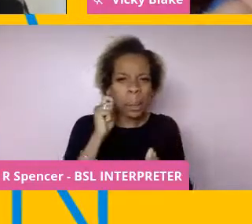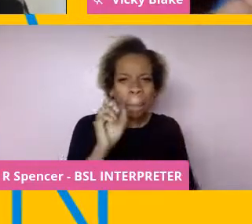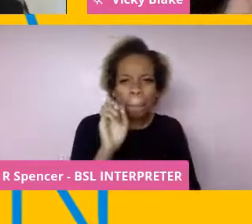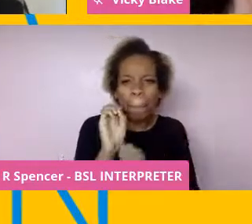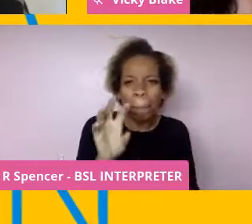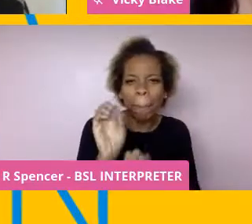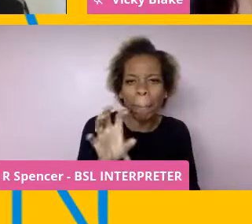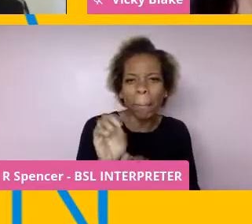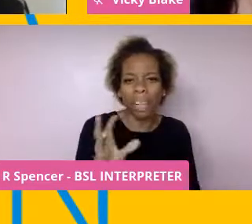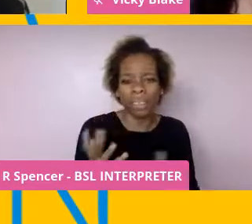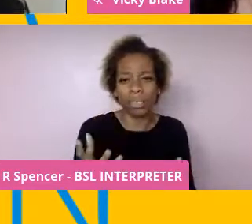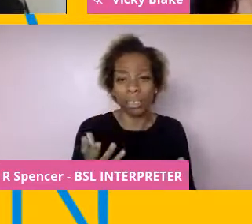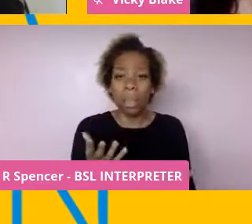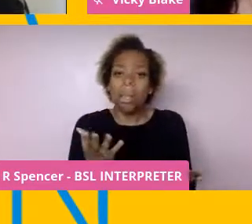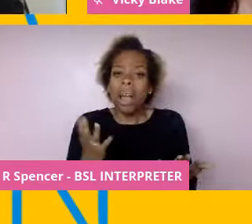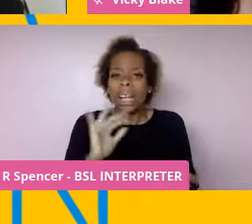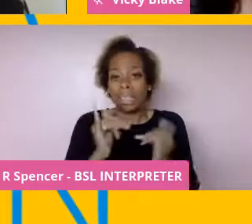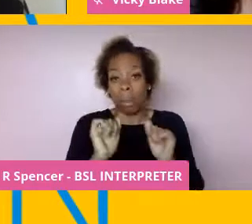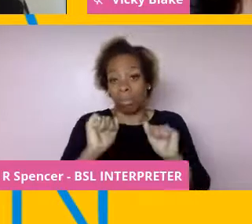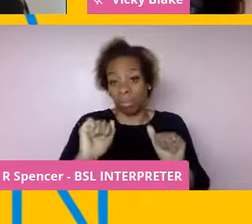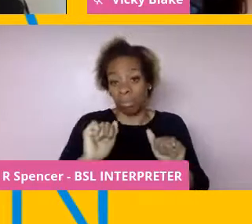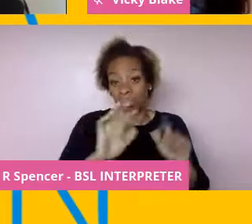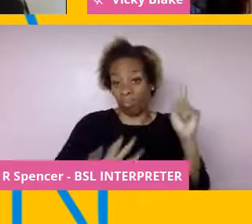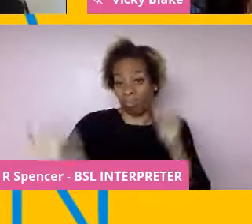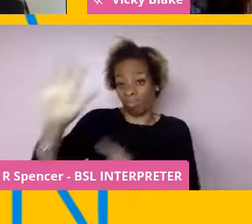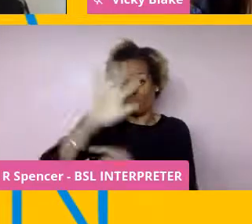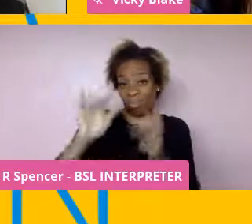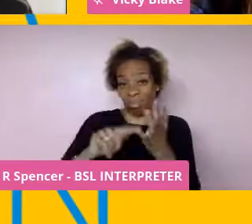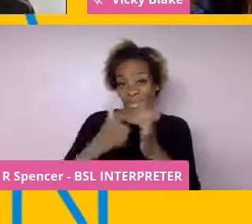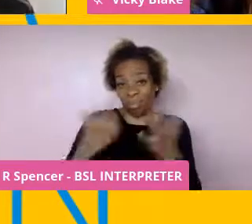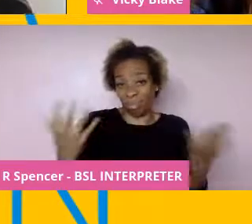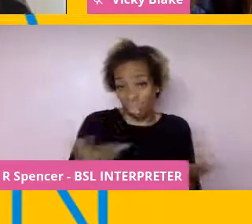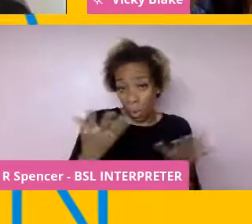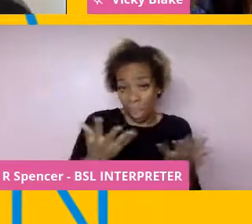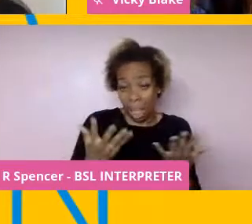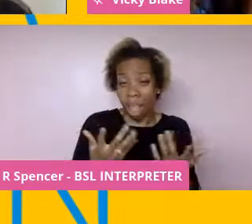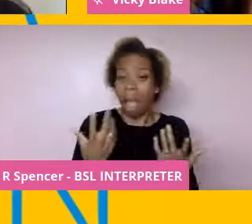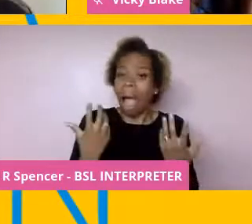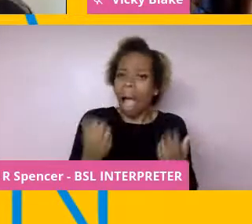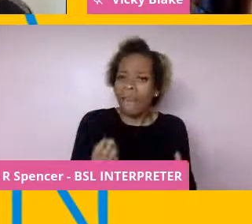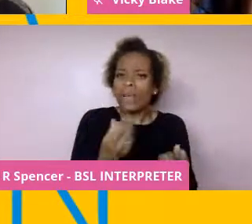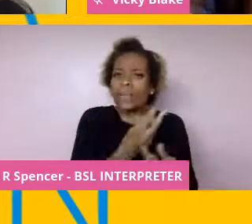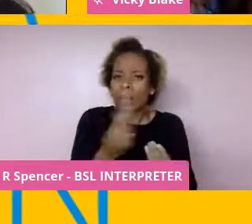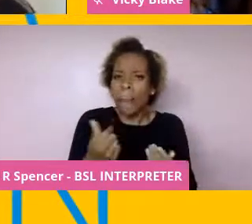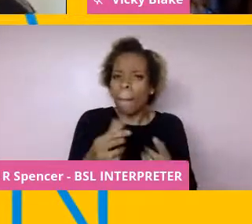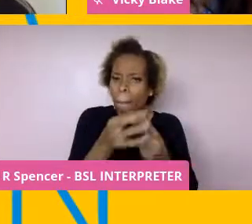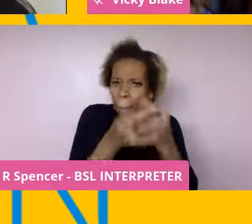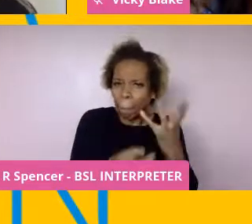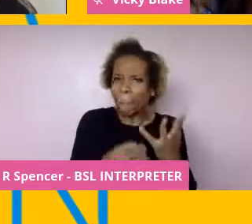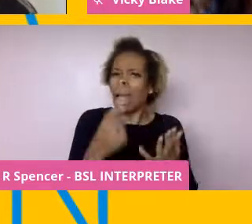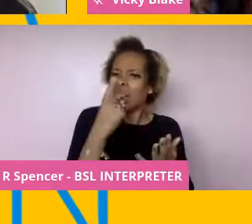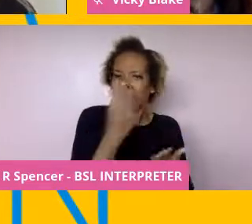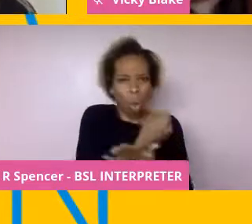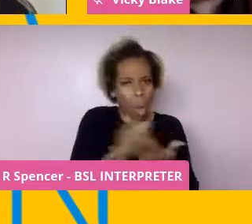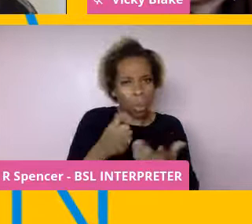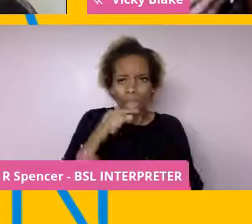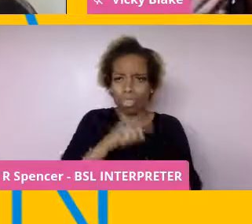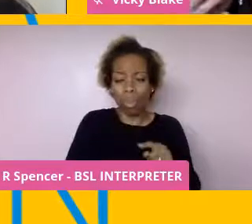It depends on where you are, obviously, and it depends on the situation, but there are basics that can be done by everybody. And our branch is always happy to kind of